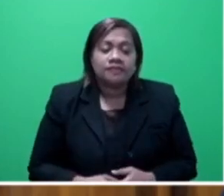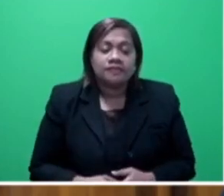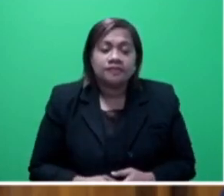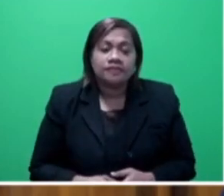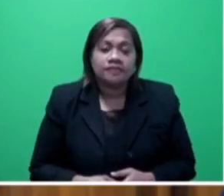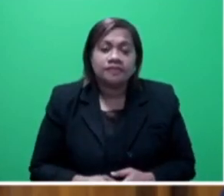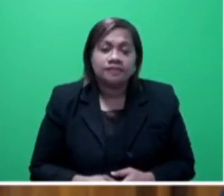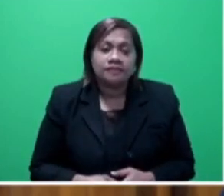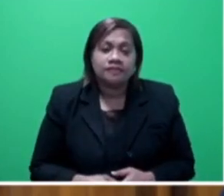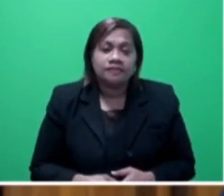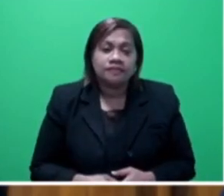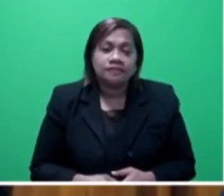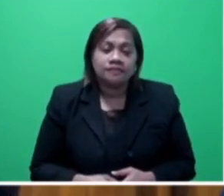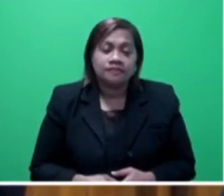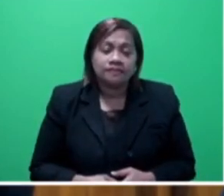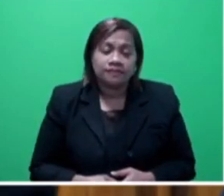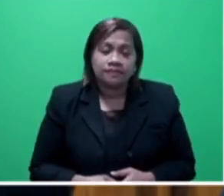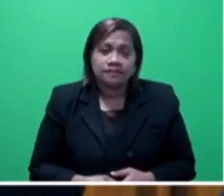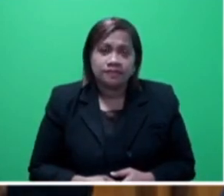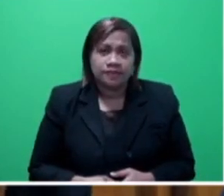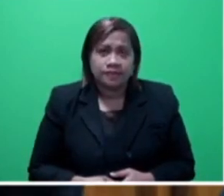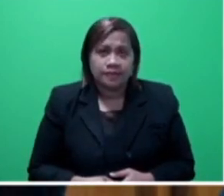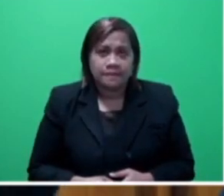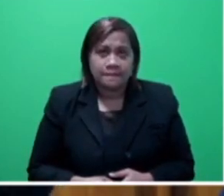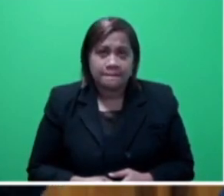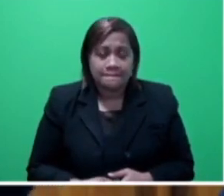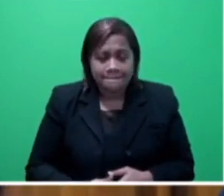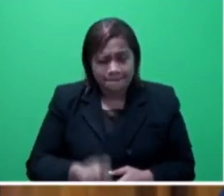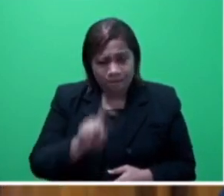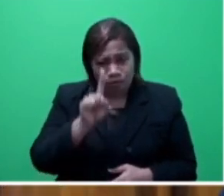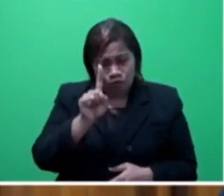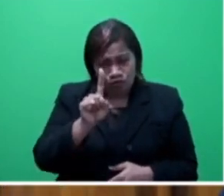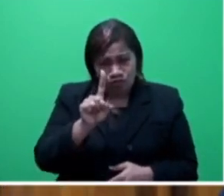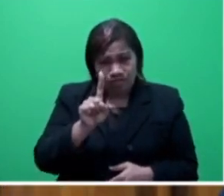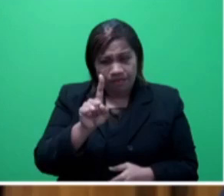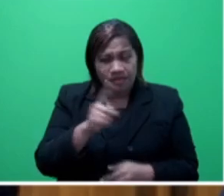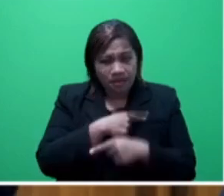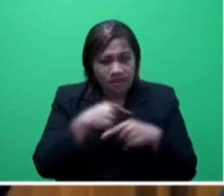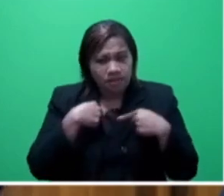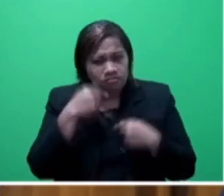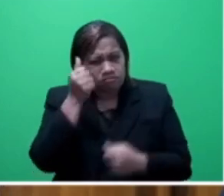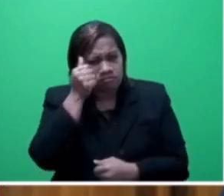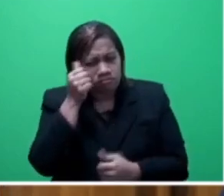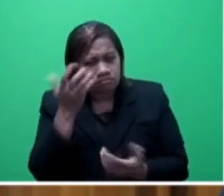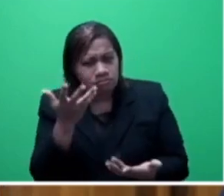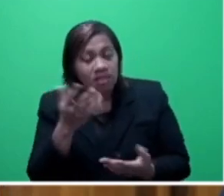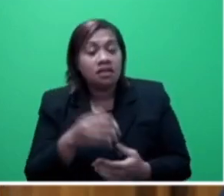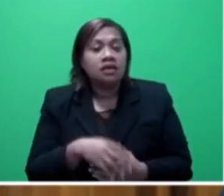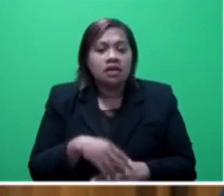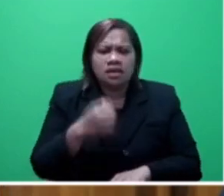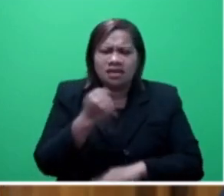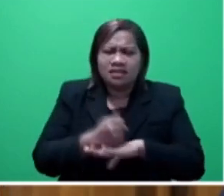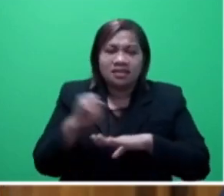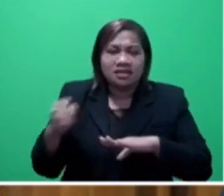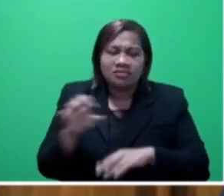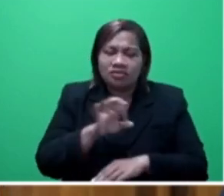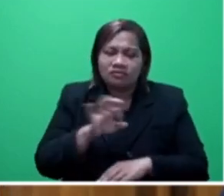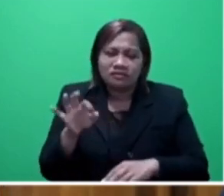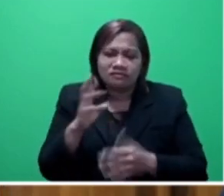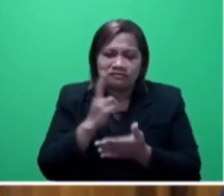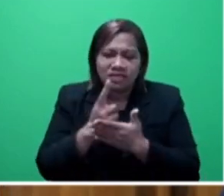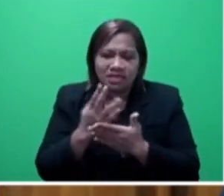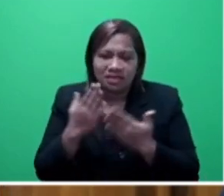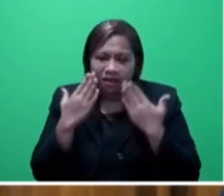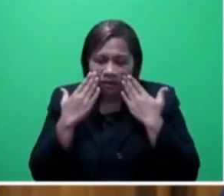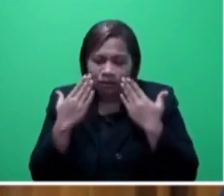One thing, Mr. Speaker, we know, and I think the government doesn't seem to acknowledge